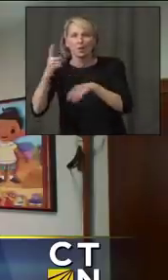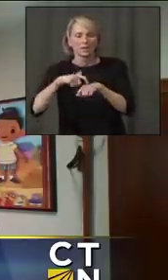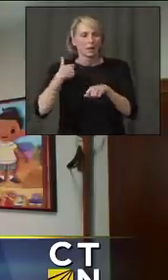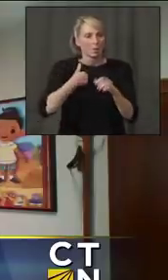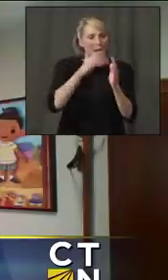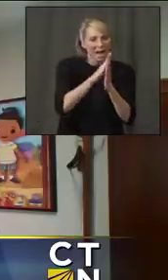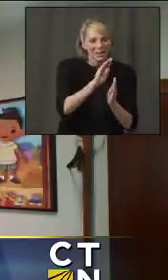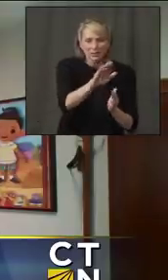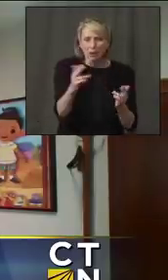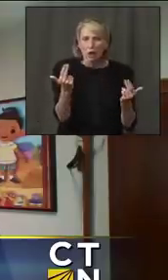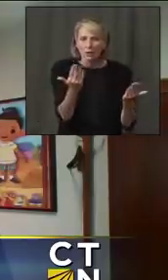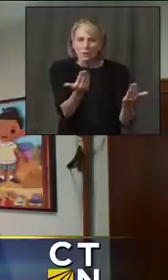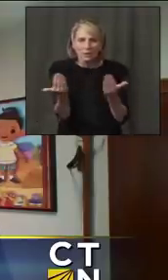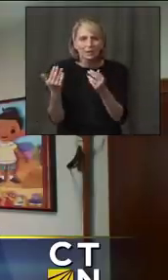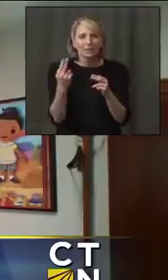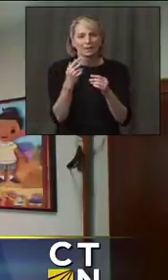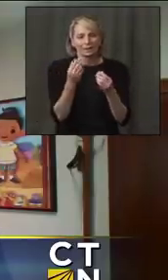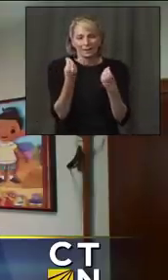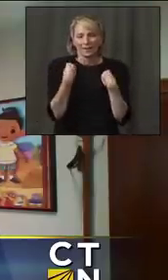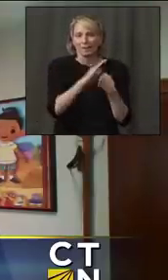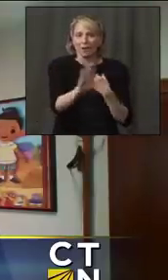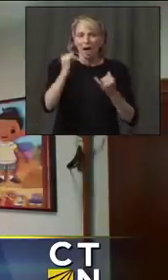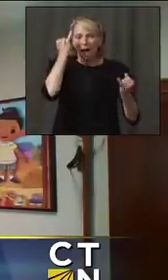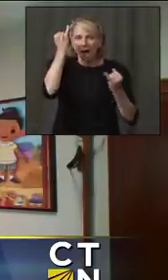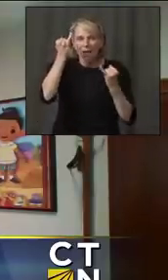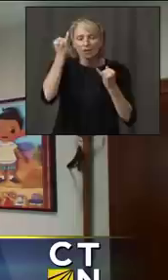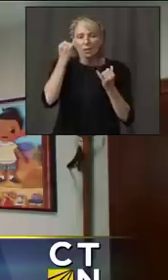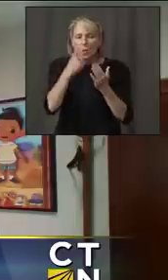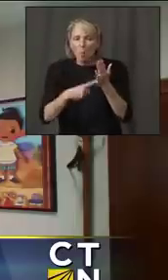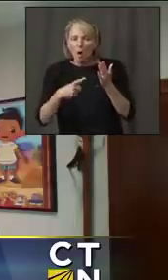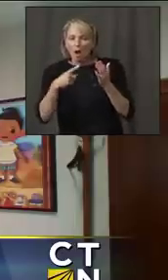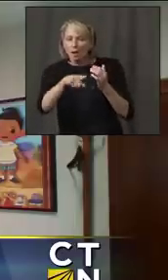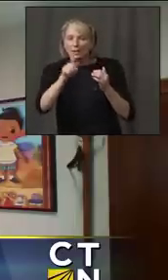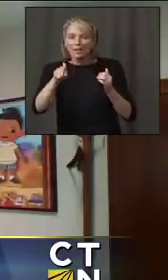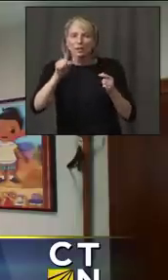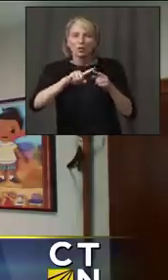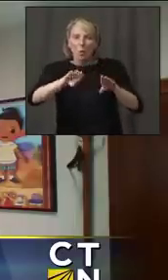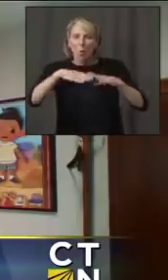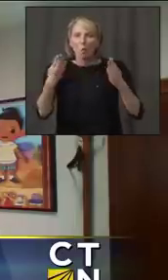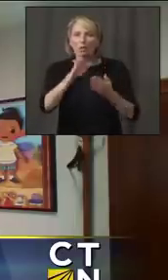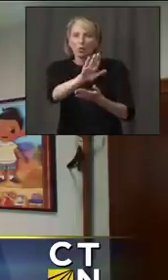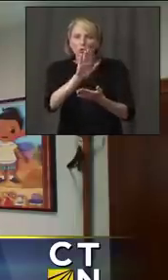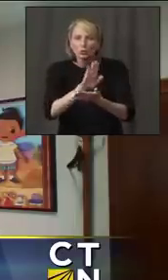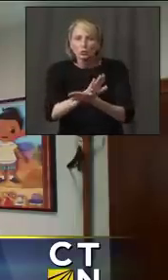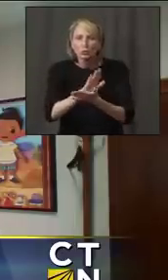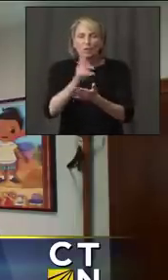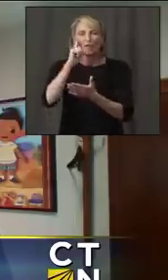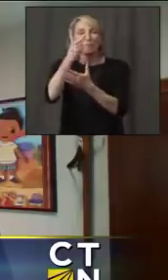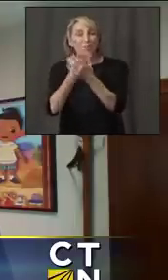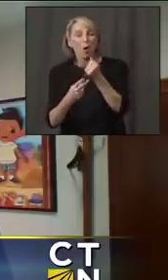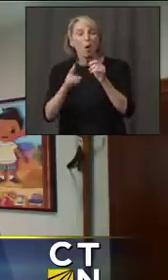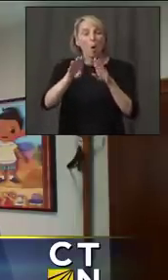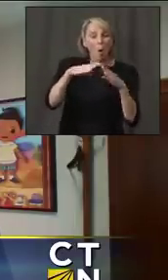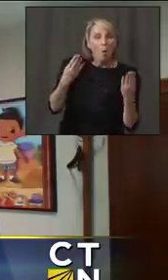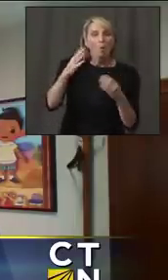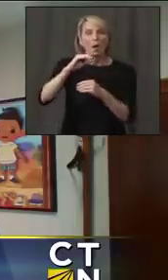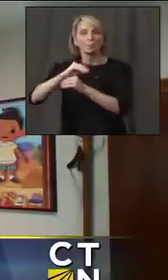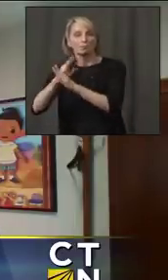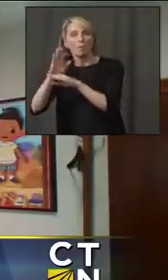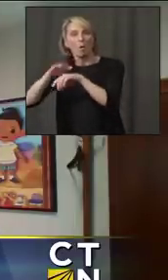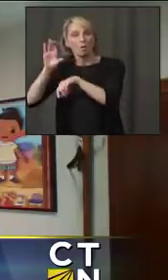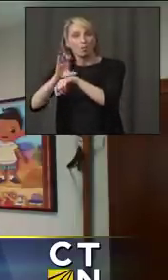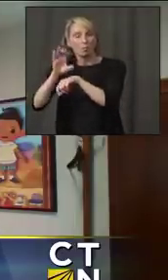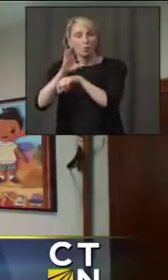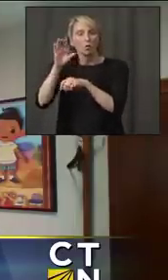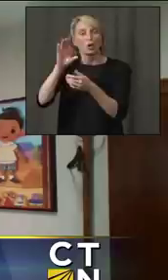can use some of the funding that we have available with regard to the governor's education